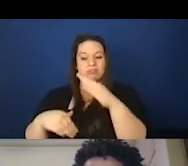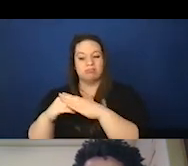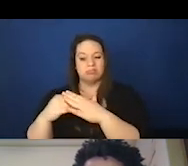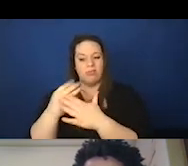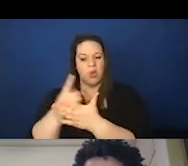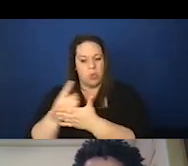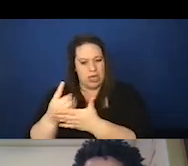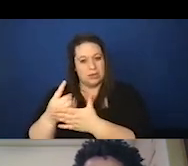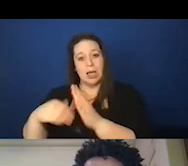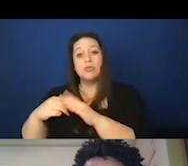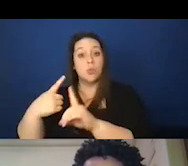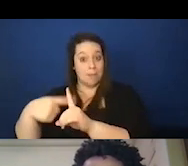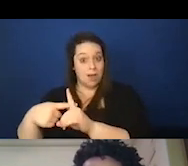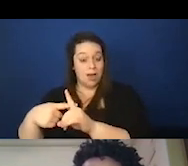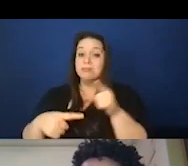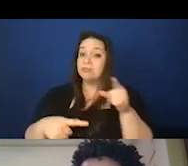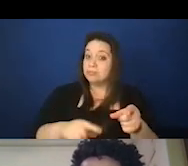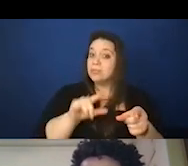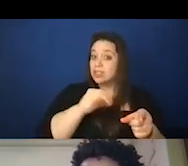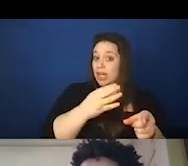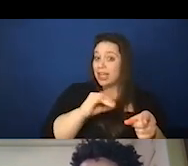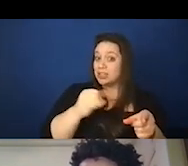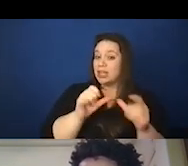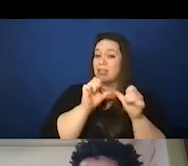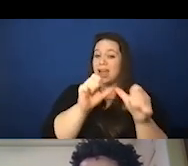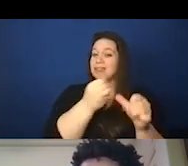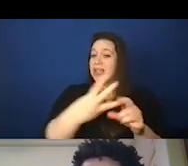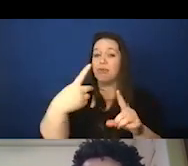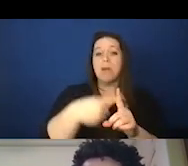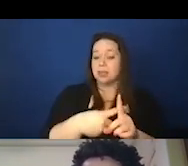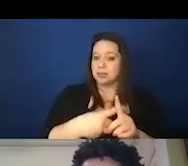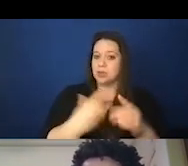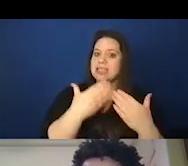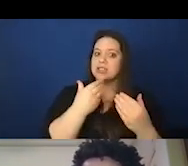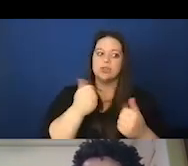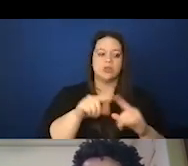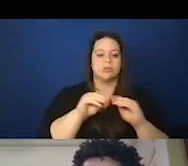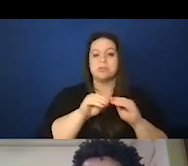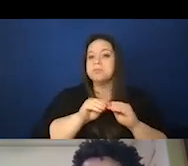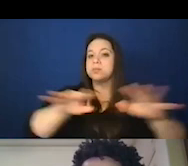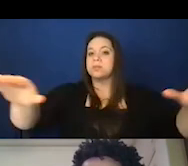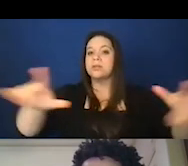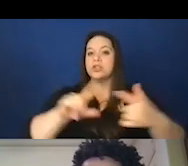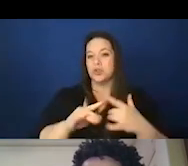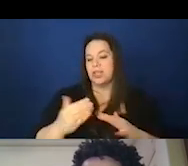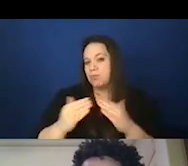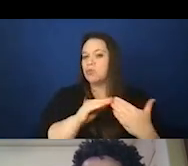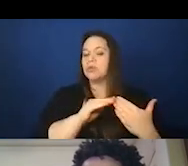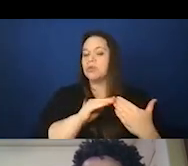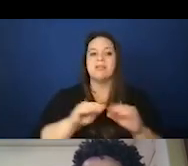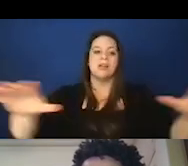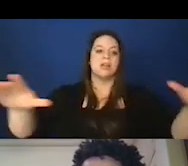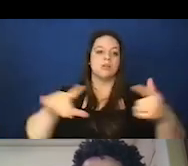weeks to a month. So it's going to be easier to get the J&J vaccine out into the community, out